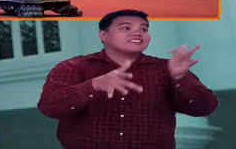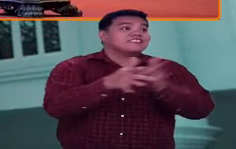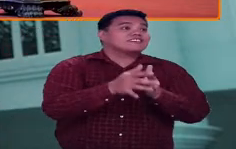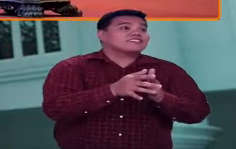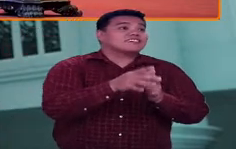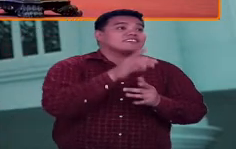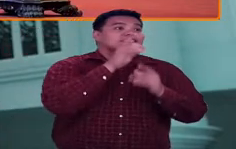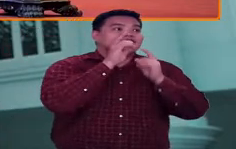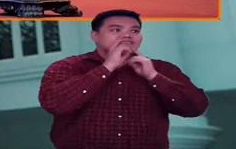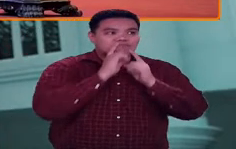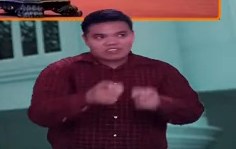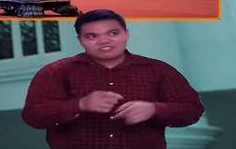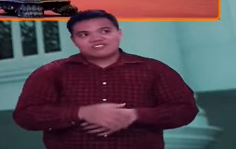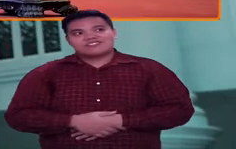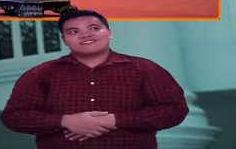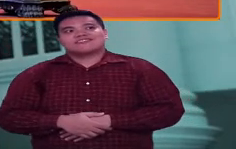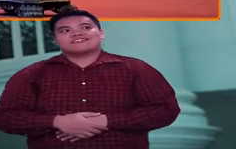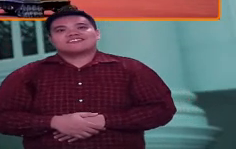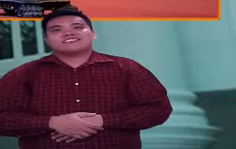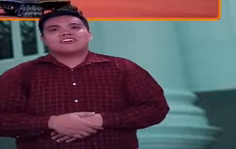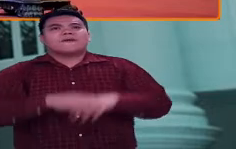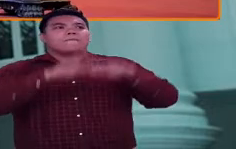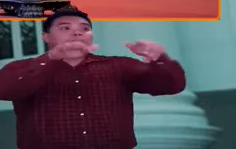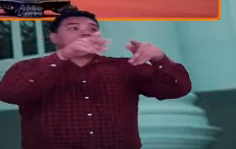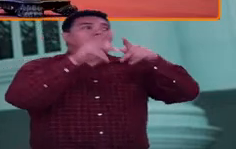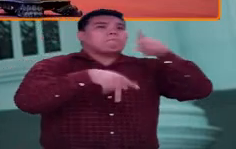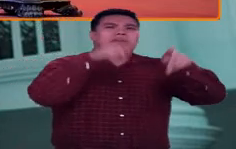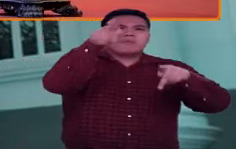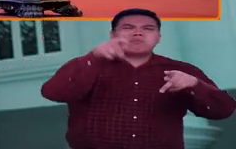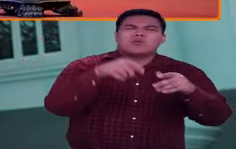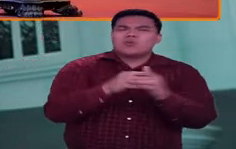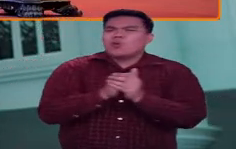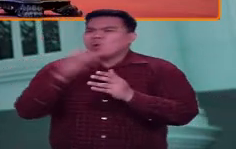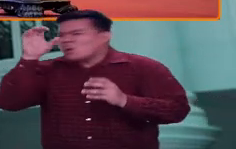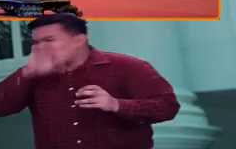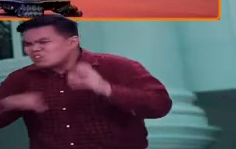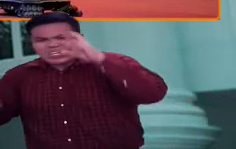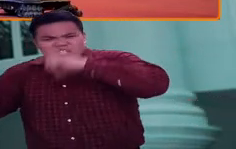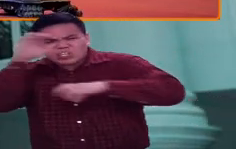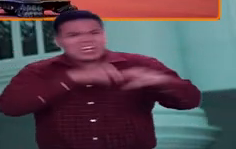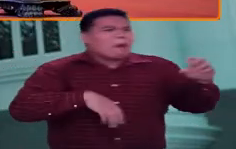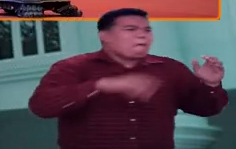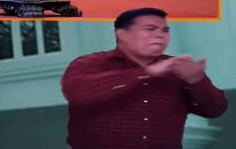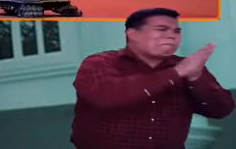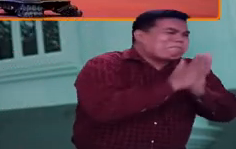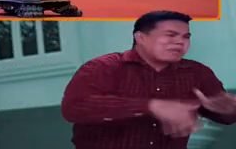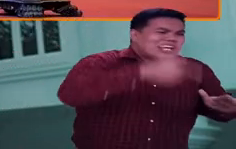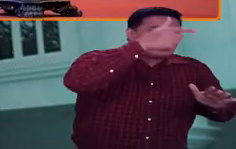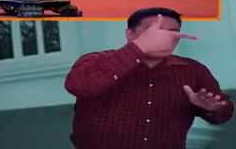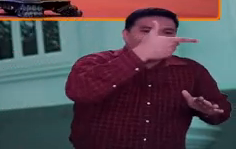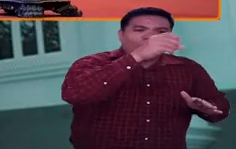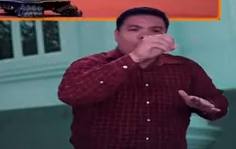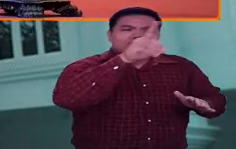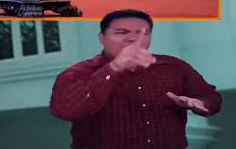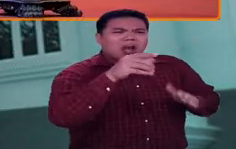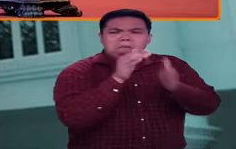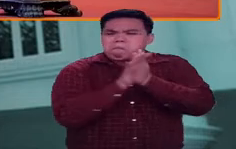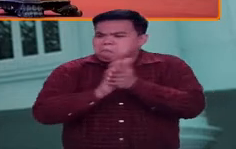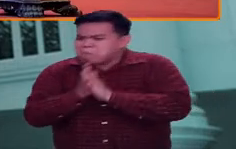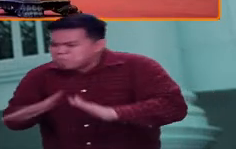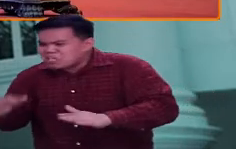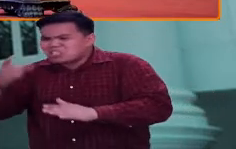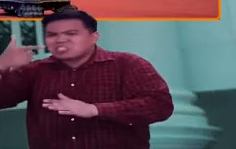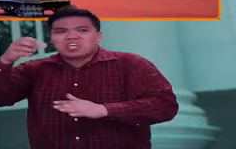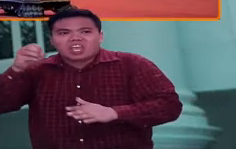answer. All around the world, we see people in desperation trying to find peace with God, even from